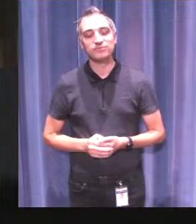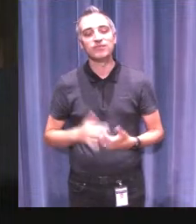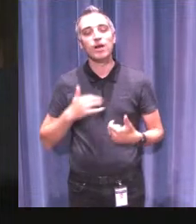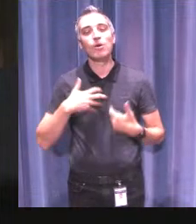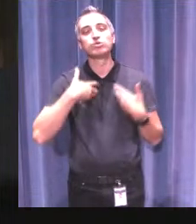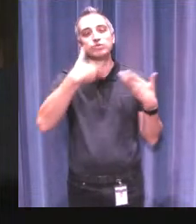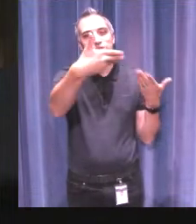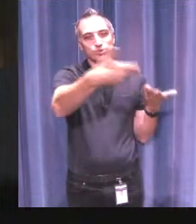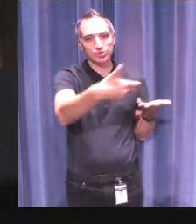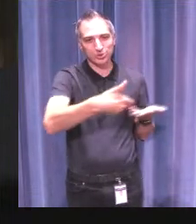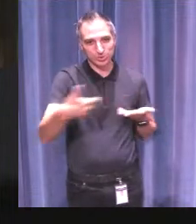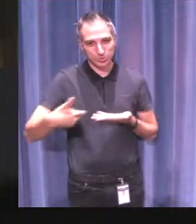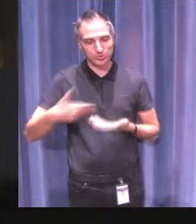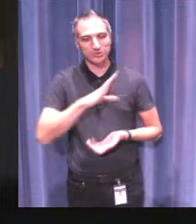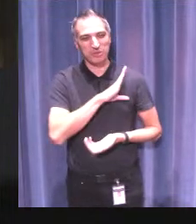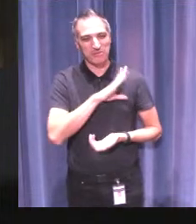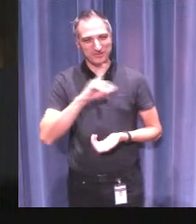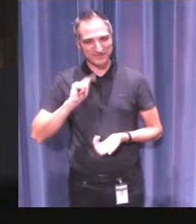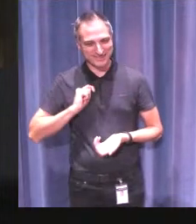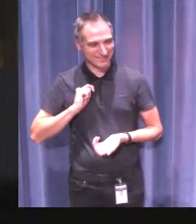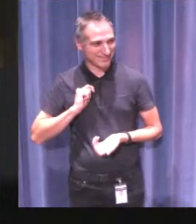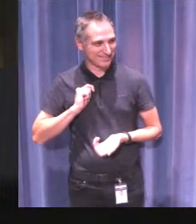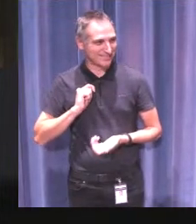introduce you to the Board of Trustees.